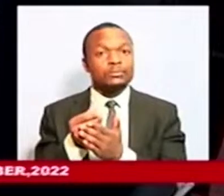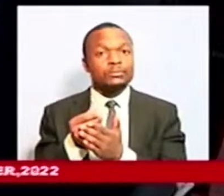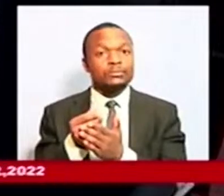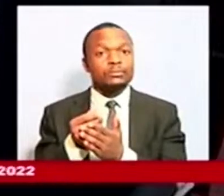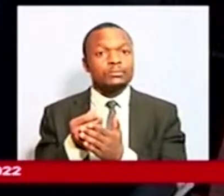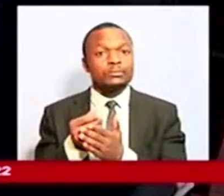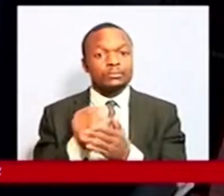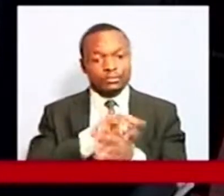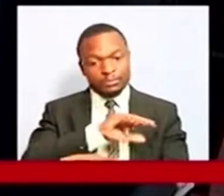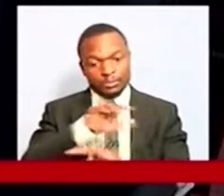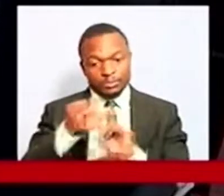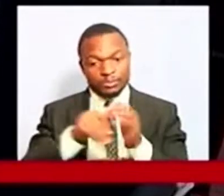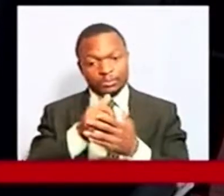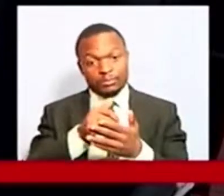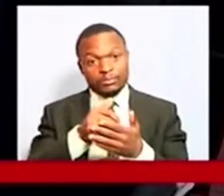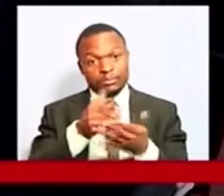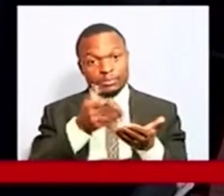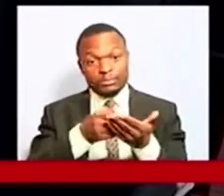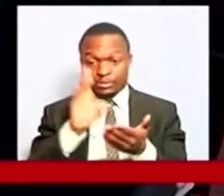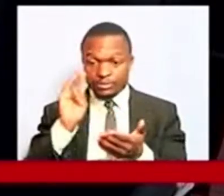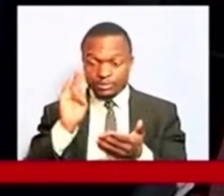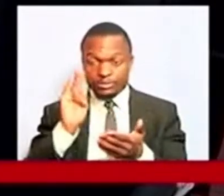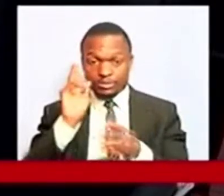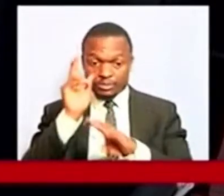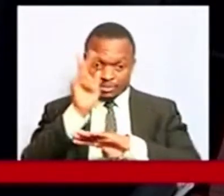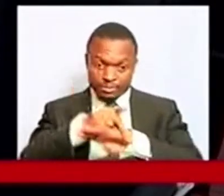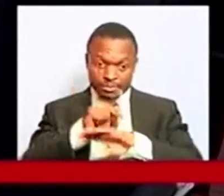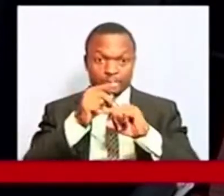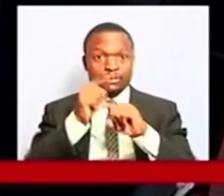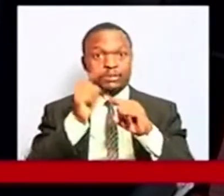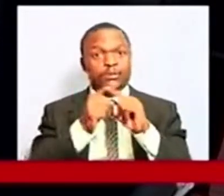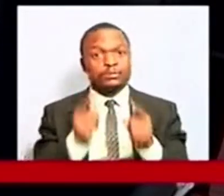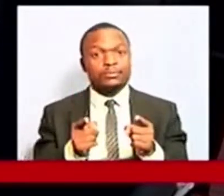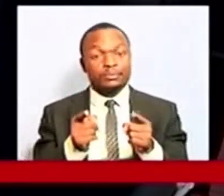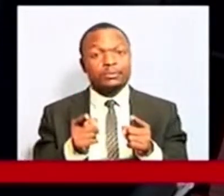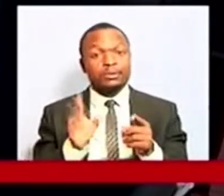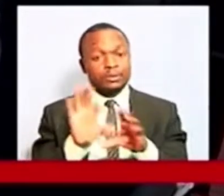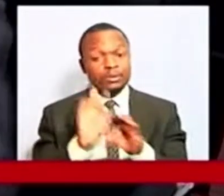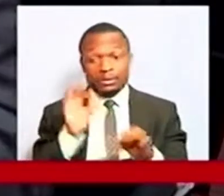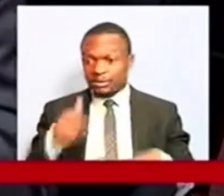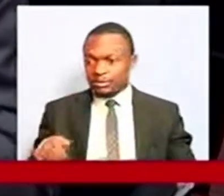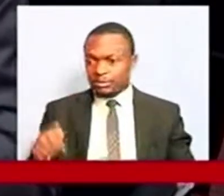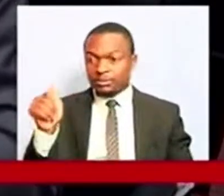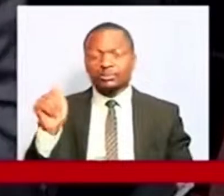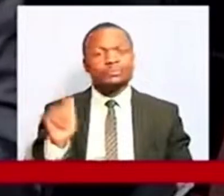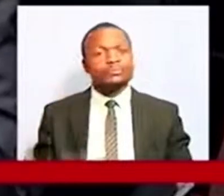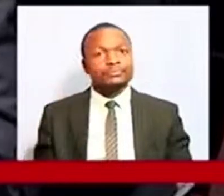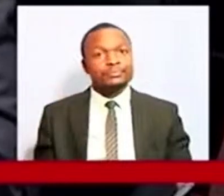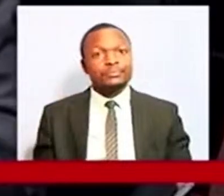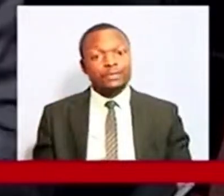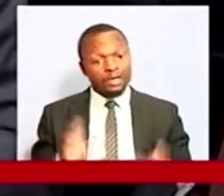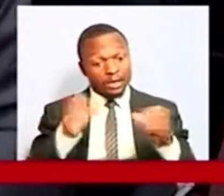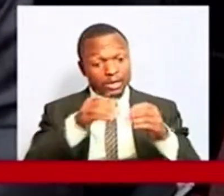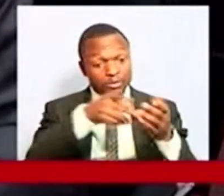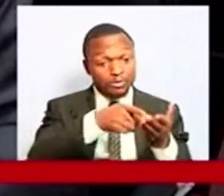financials for all these 17 projects. But I find myself that council